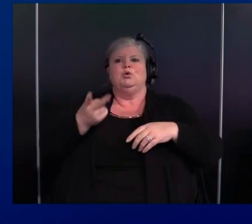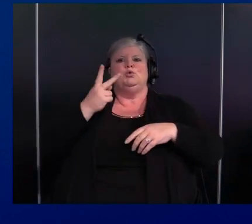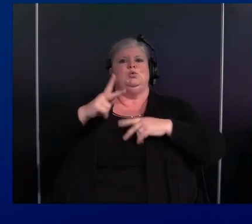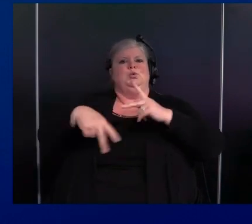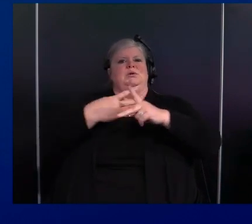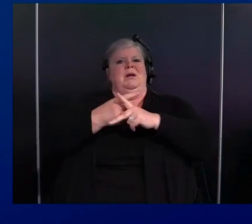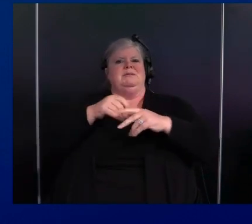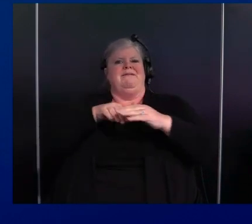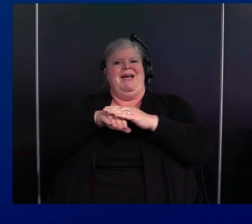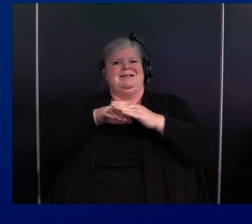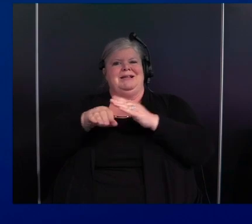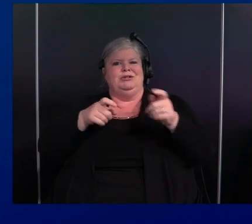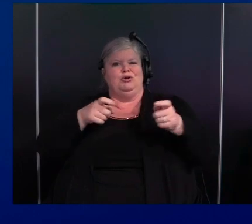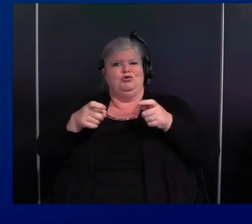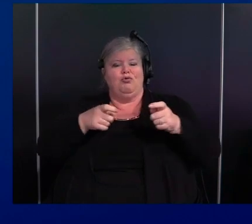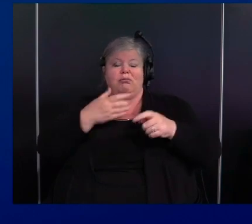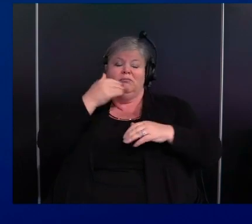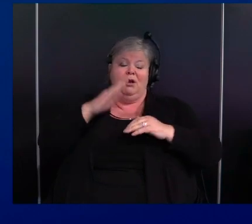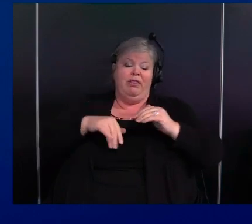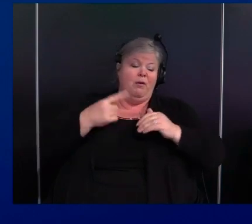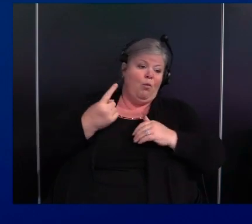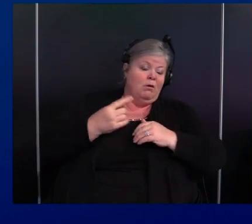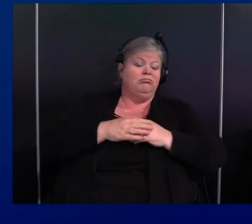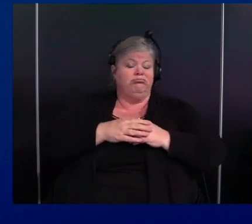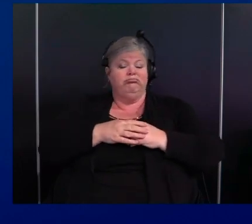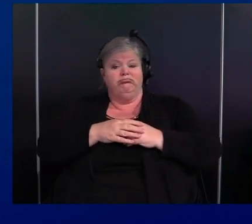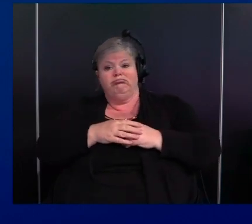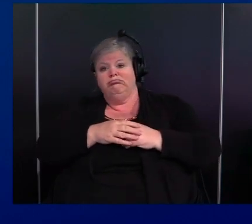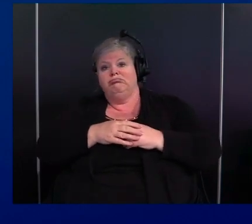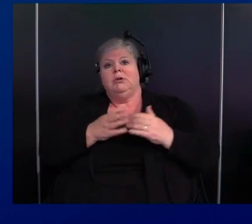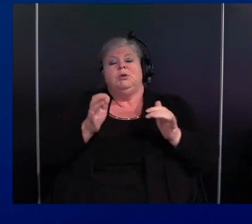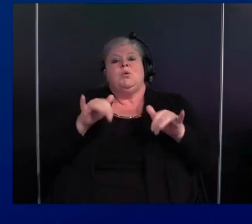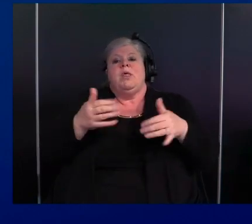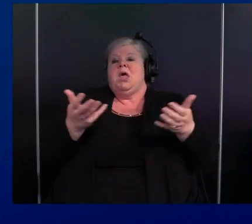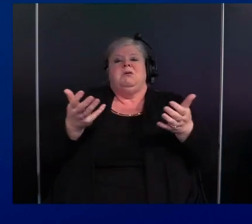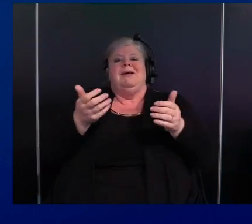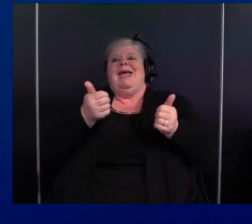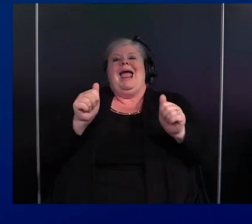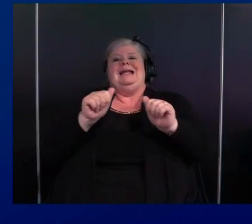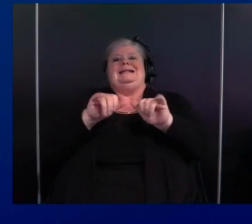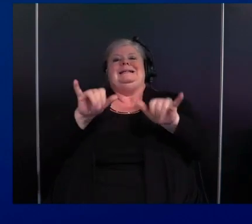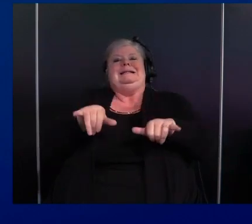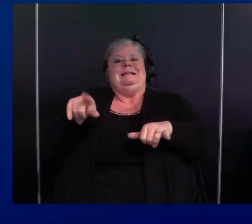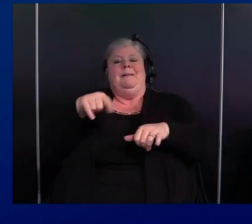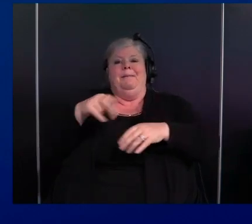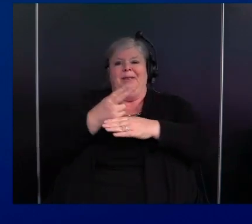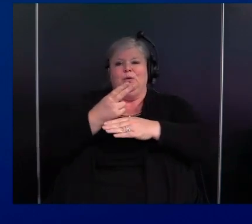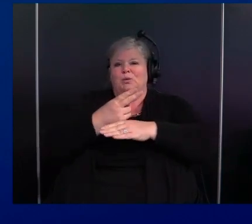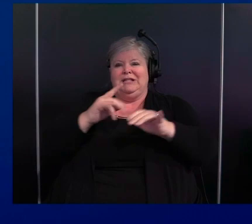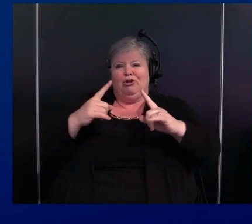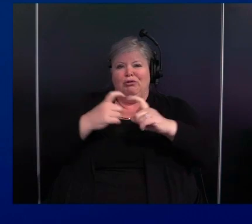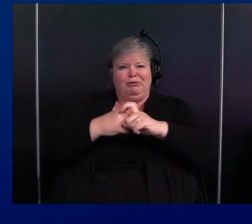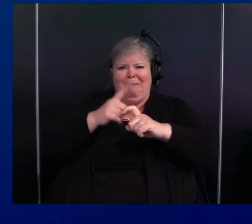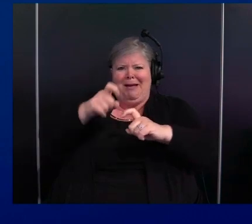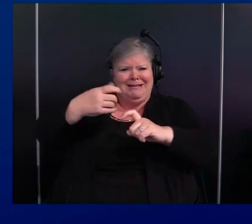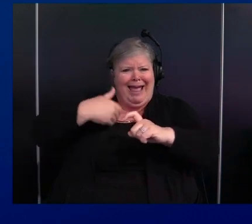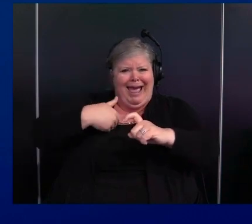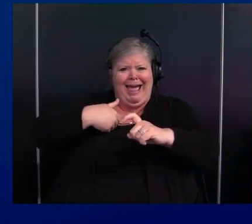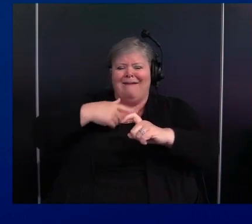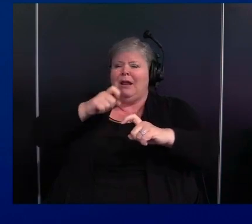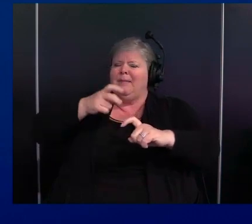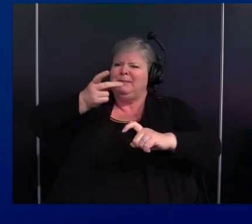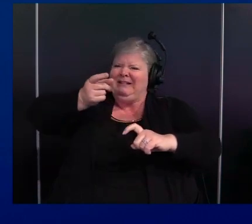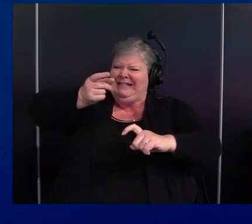access control, better than one, right? Yeah. Yep. And so that's just any system that uses encryption has to have that, and it has to be